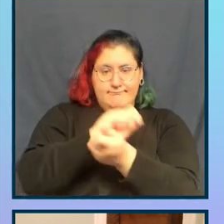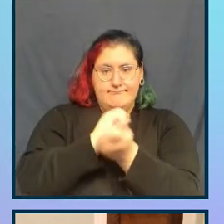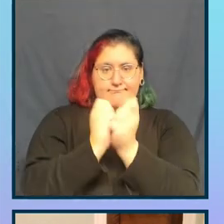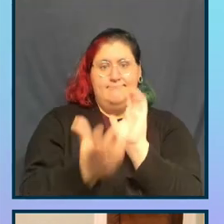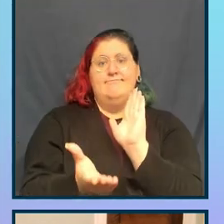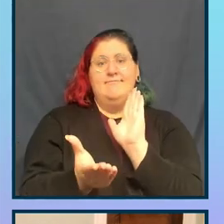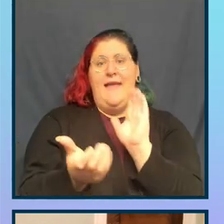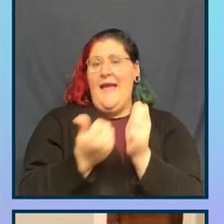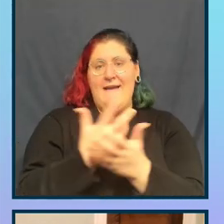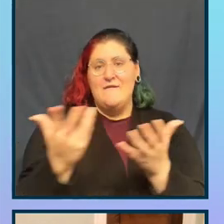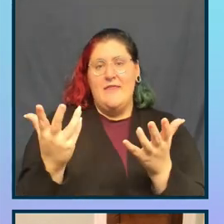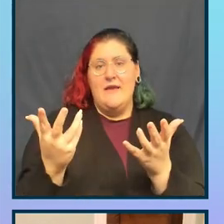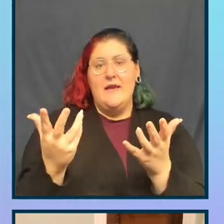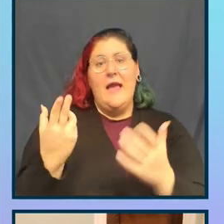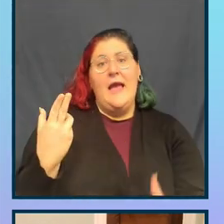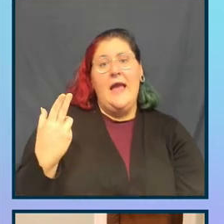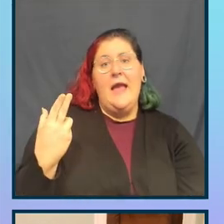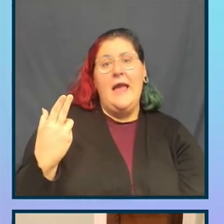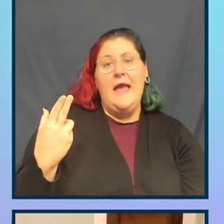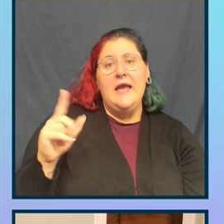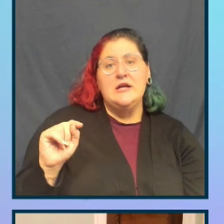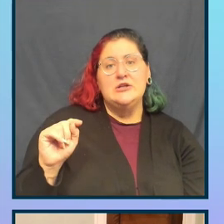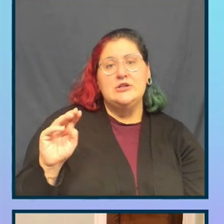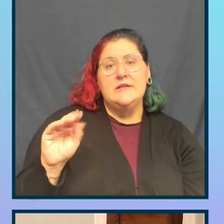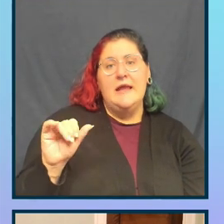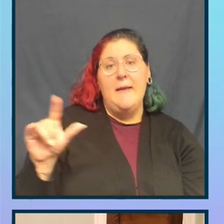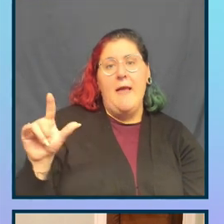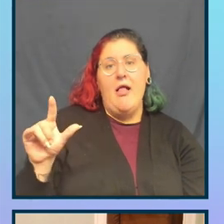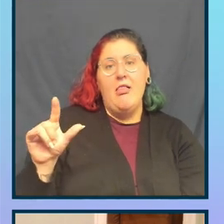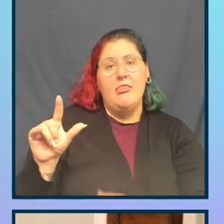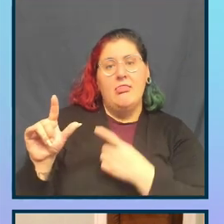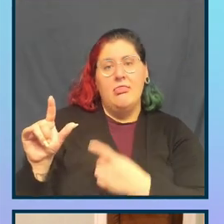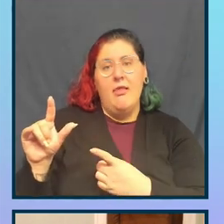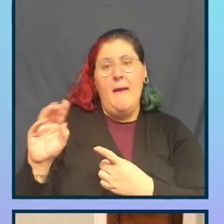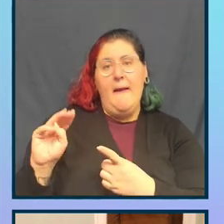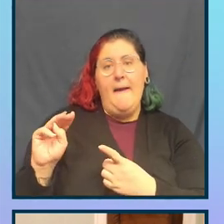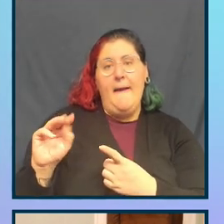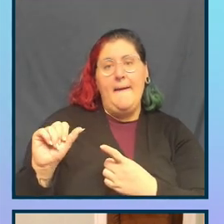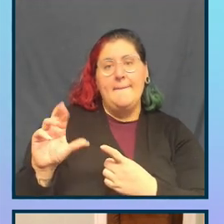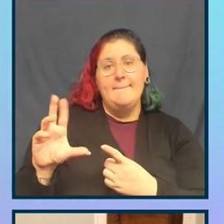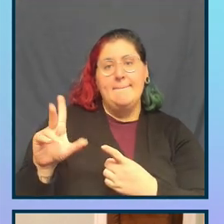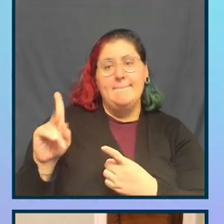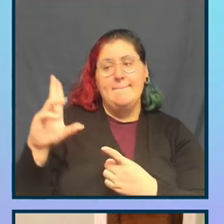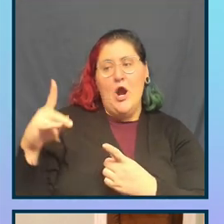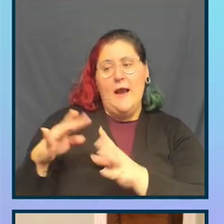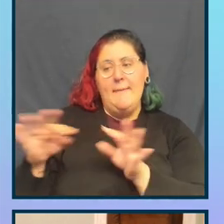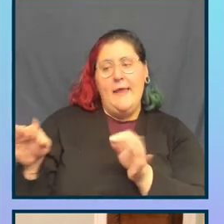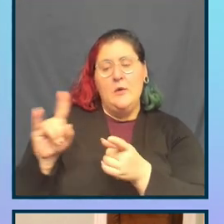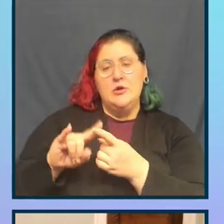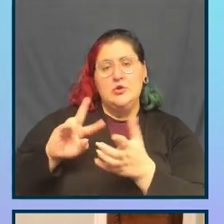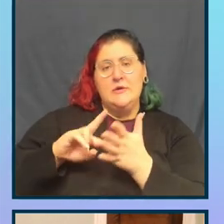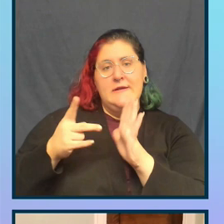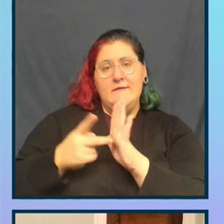HTML is a markup language that uses tags to define the structure, formatting, and the relationships of a